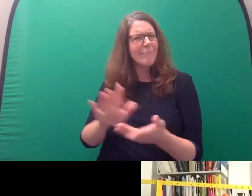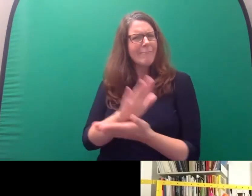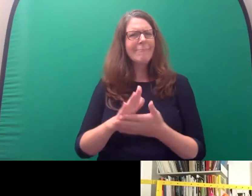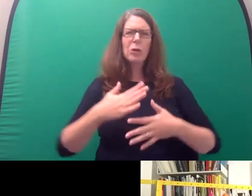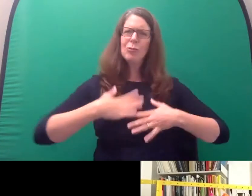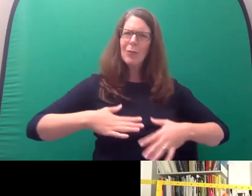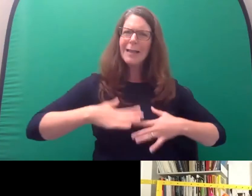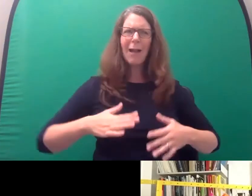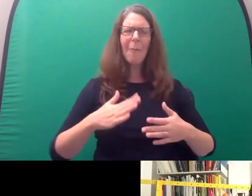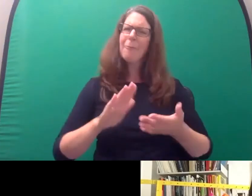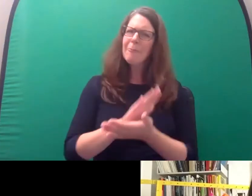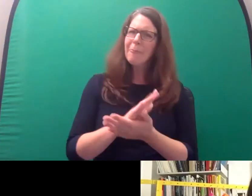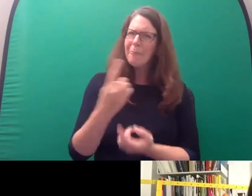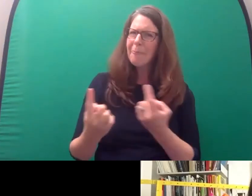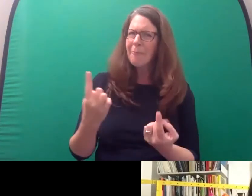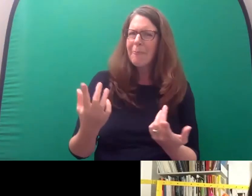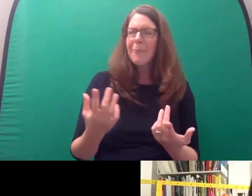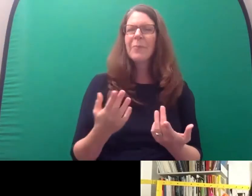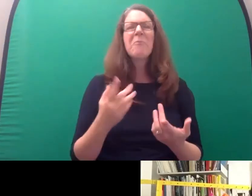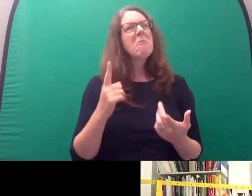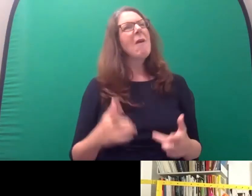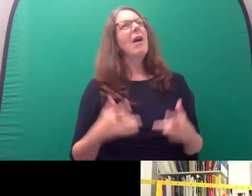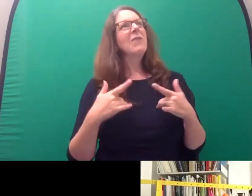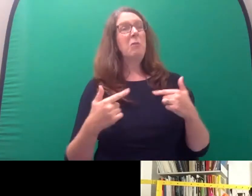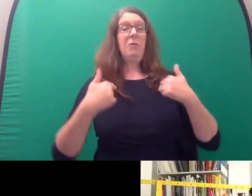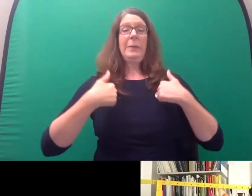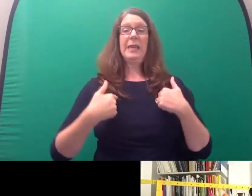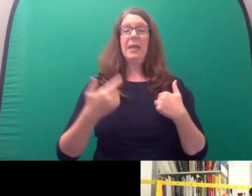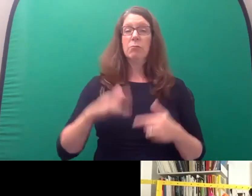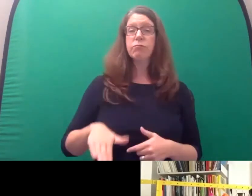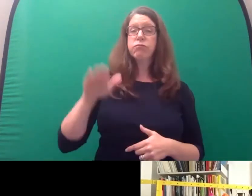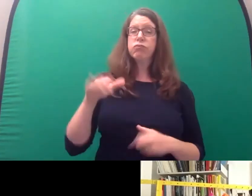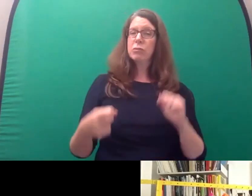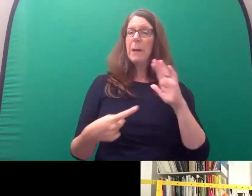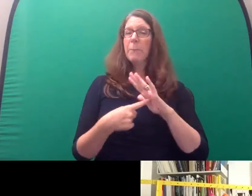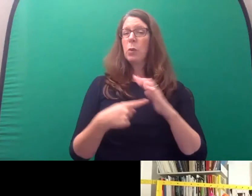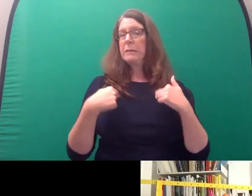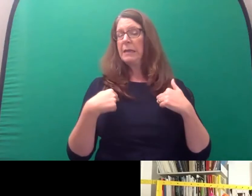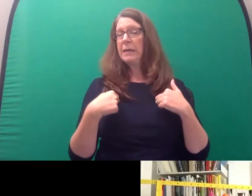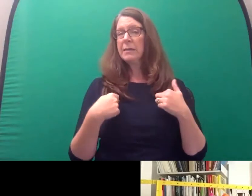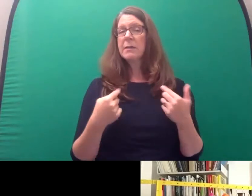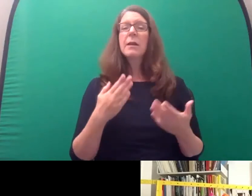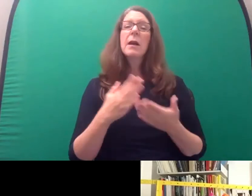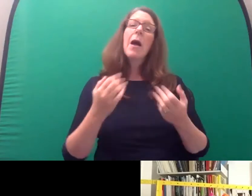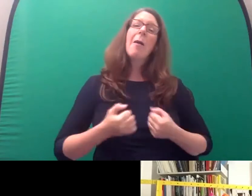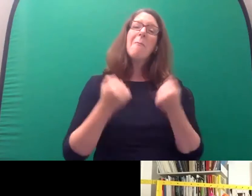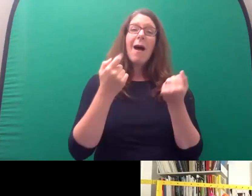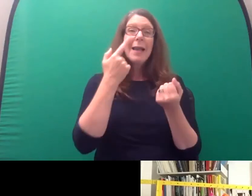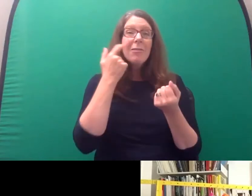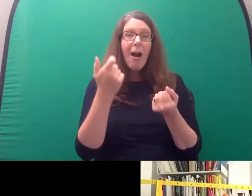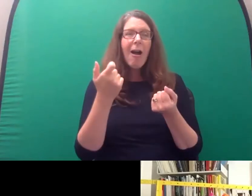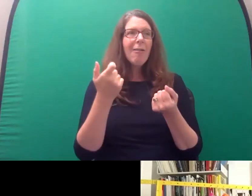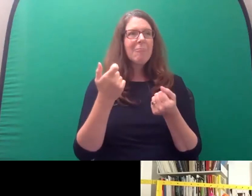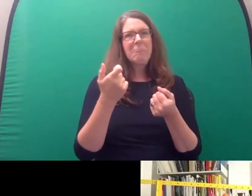it's a very important thing to you, I think, growing up, you know, during those formative teenage years. And it's always been something I've